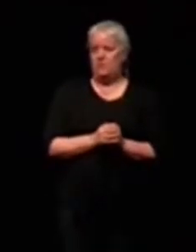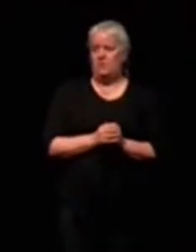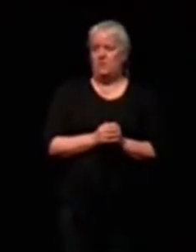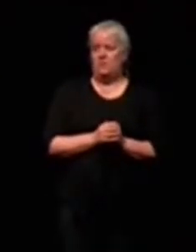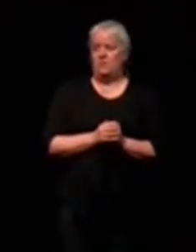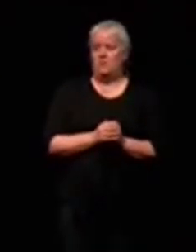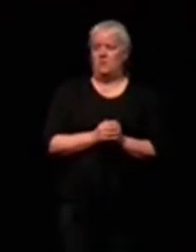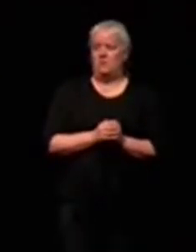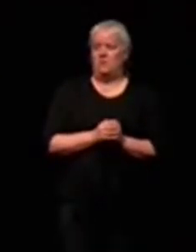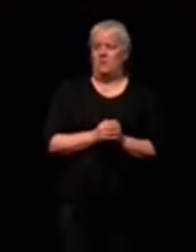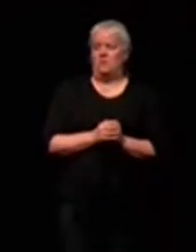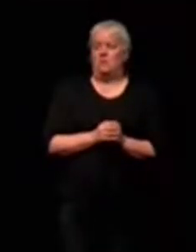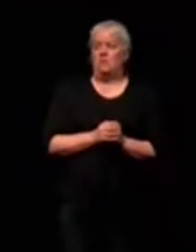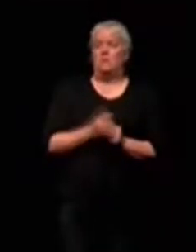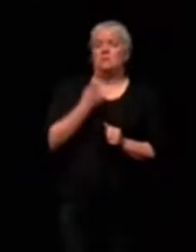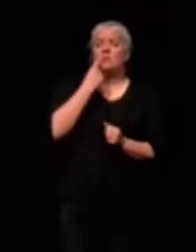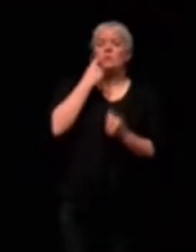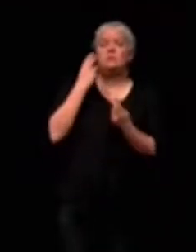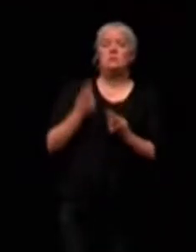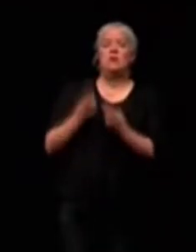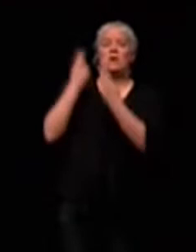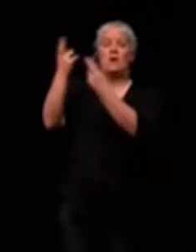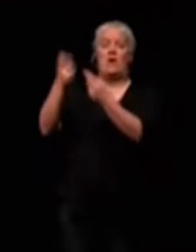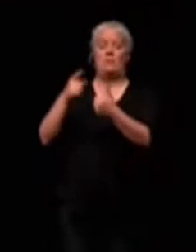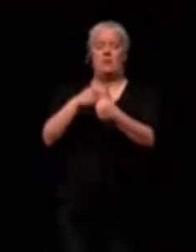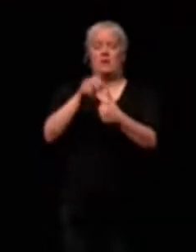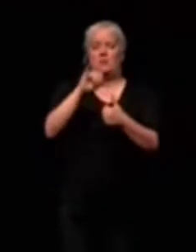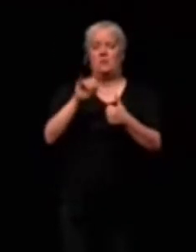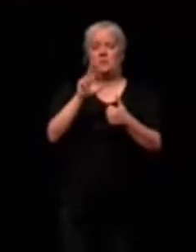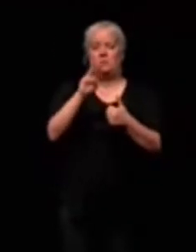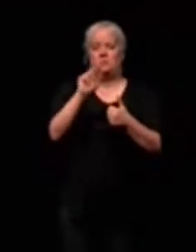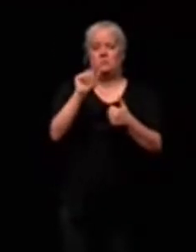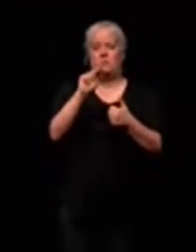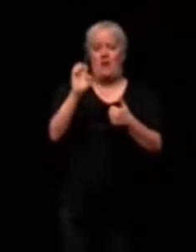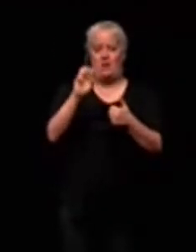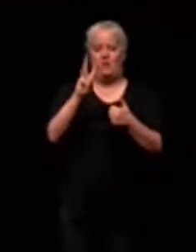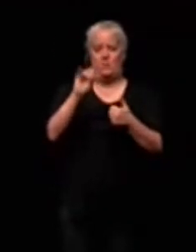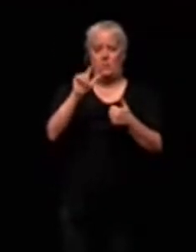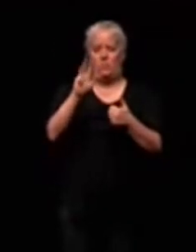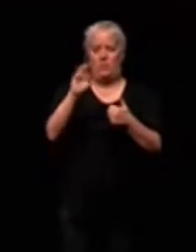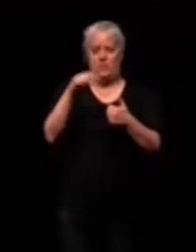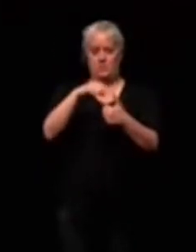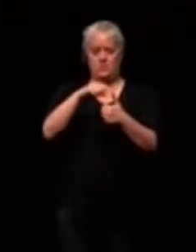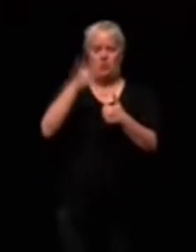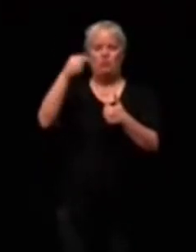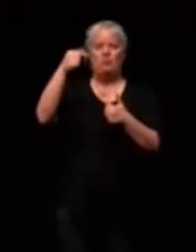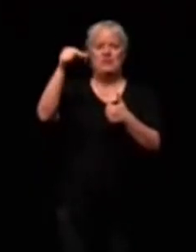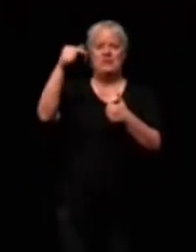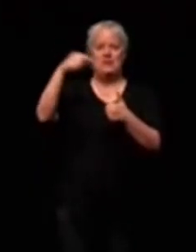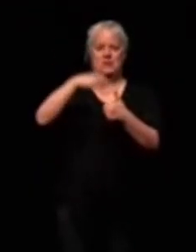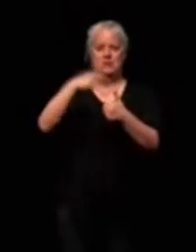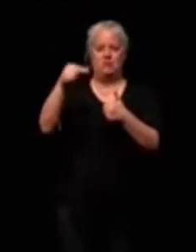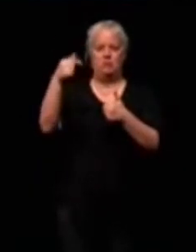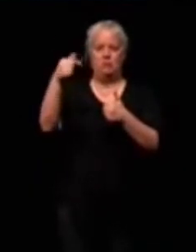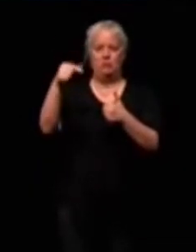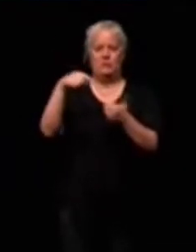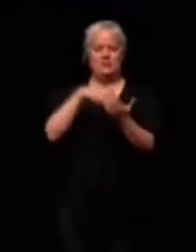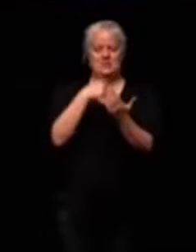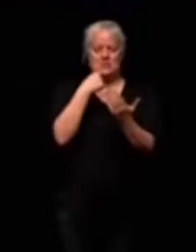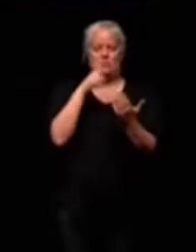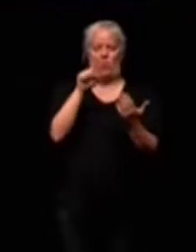order. First was Jumaane Williams. He will be represented by the green button, 1A at the